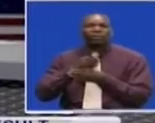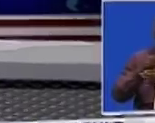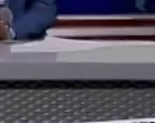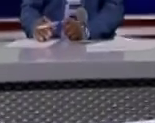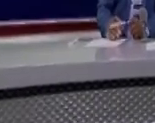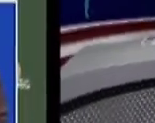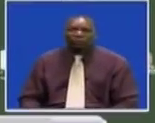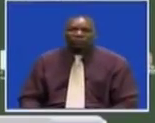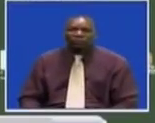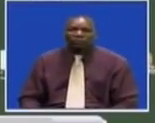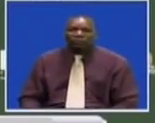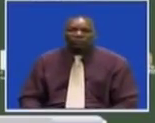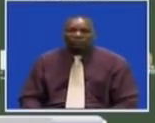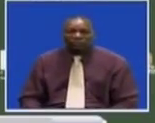news.